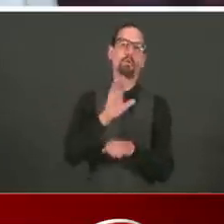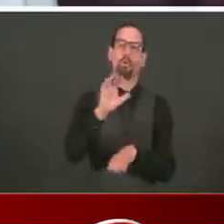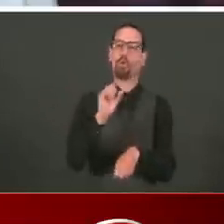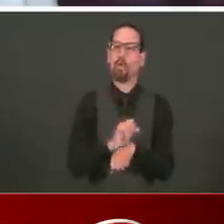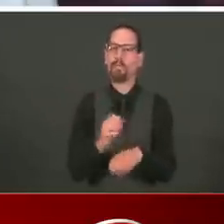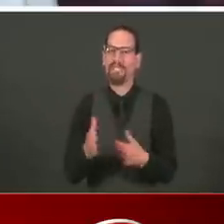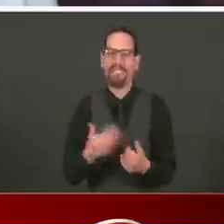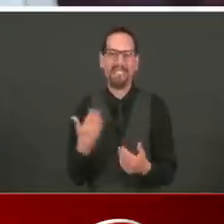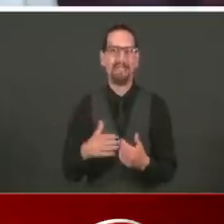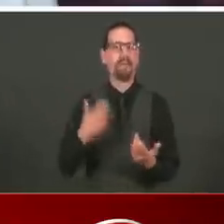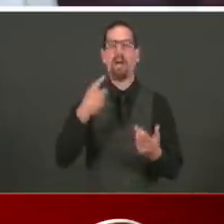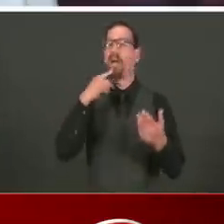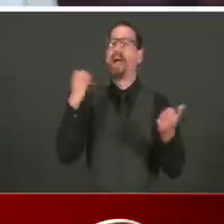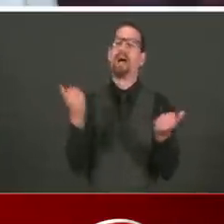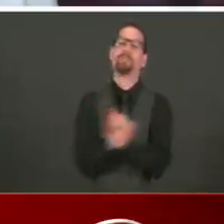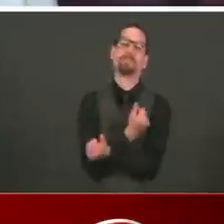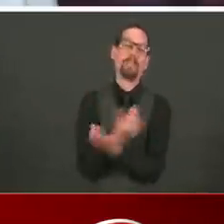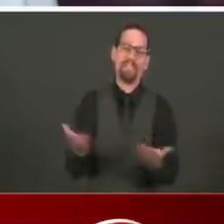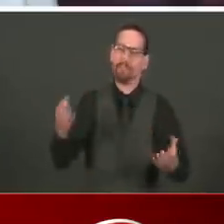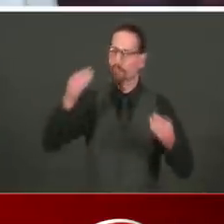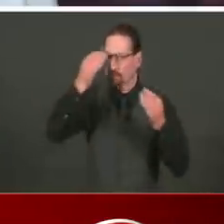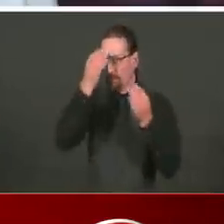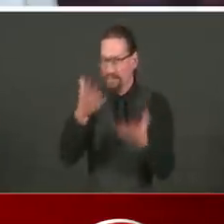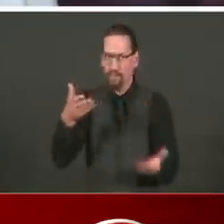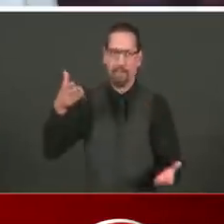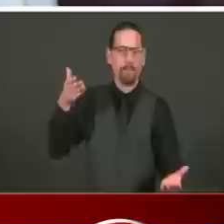so much more effective.